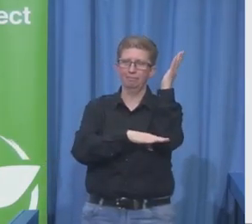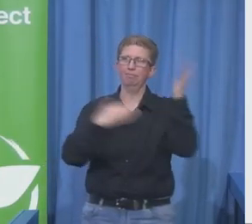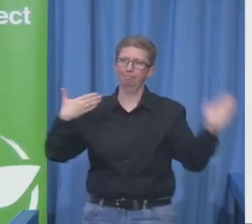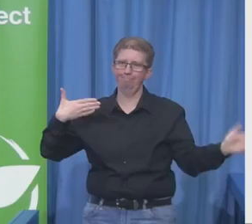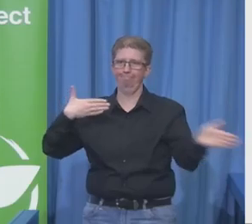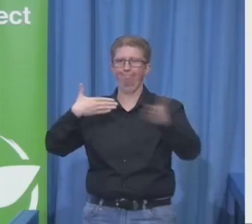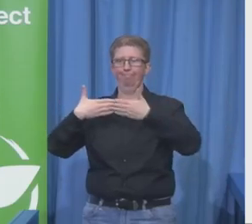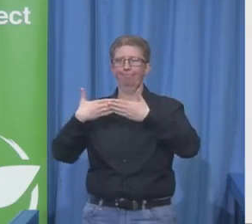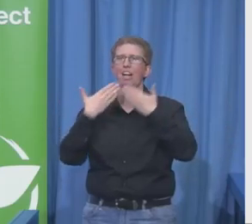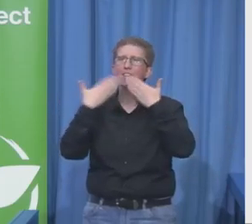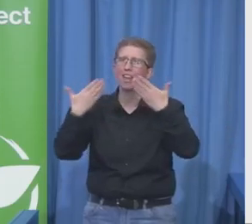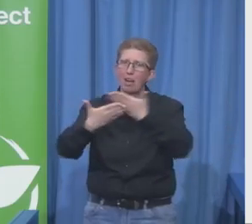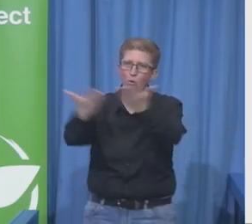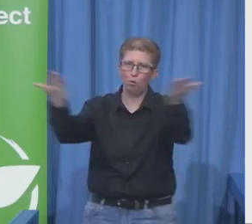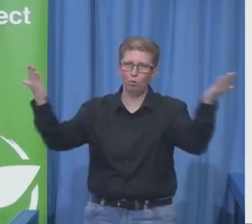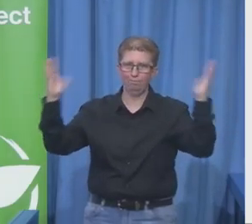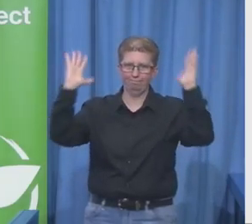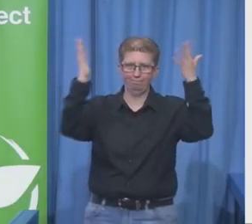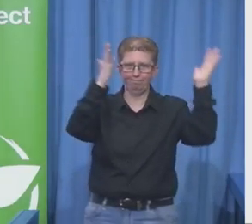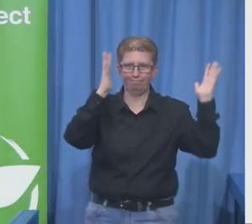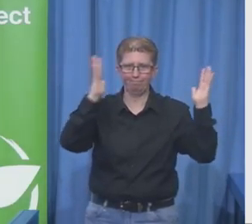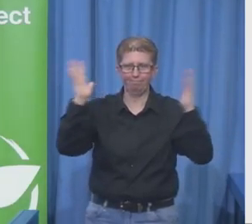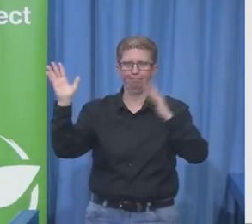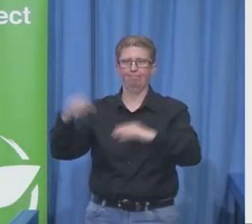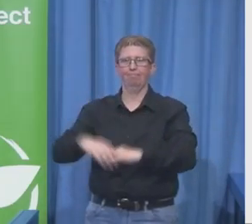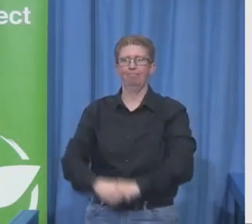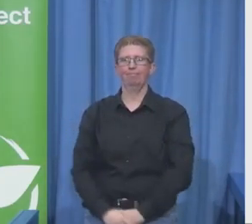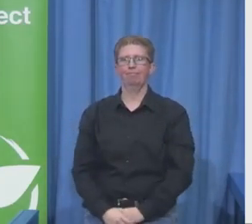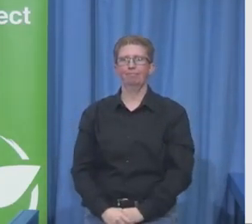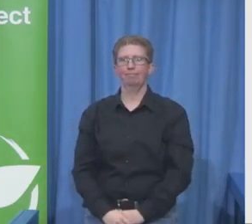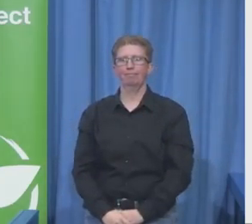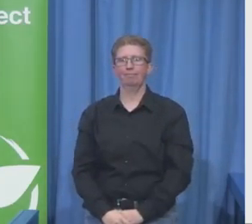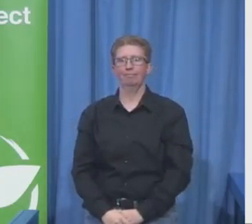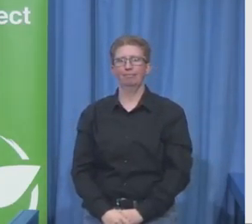Thank you, everyone, and I believe it is now lunchtime. Thank you.